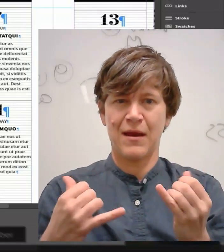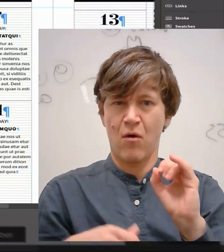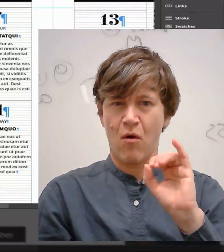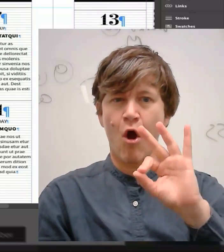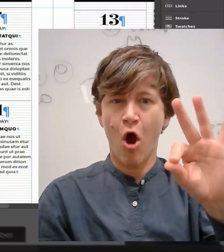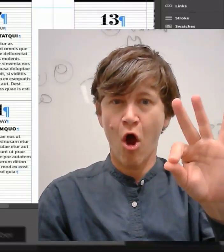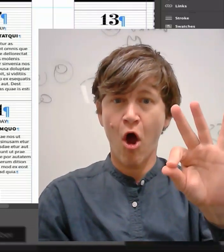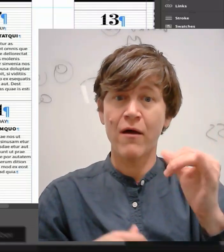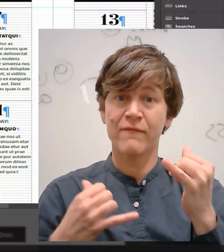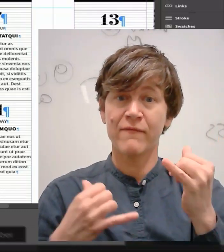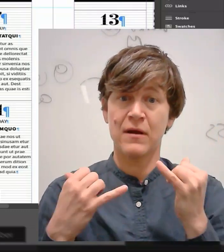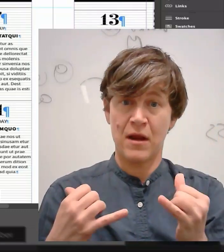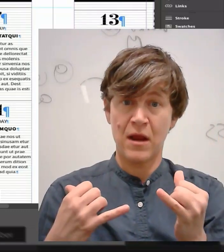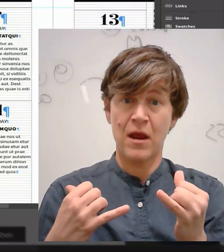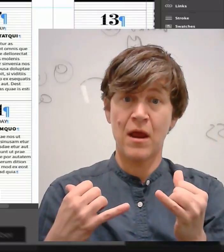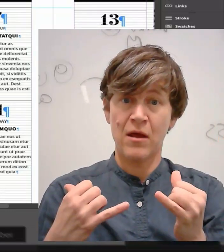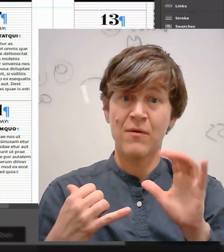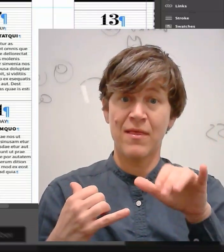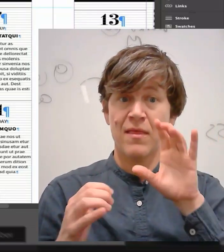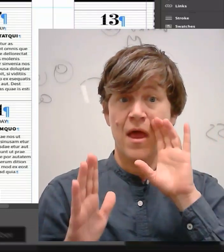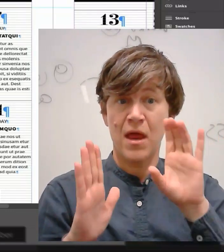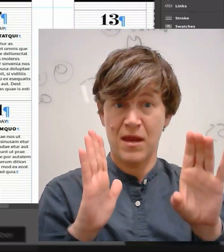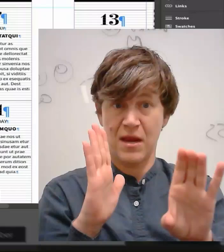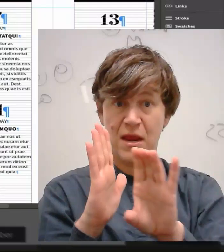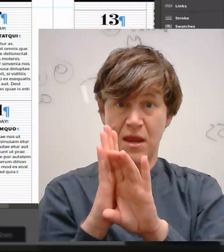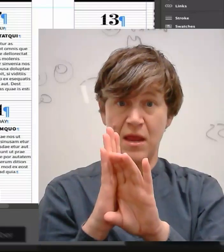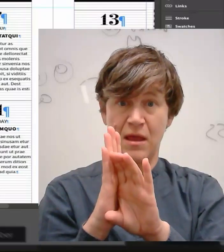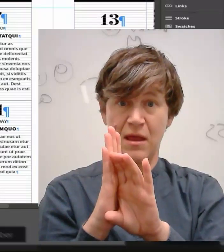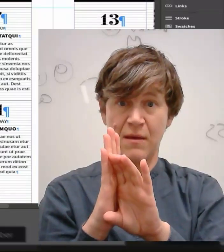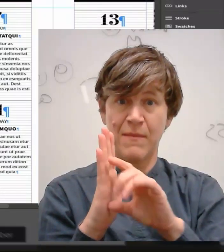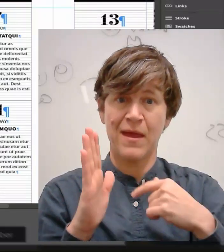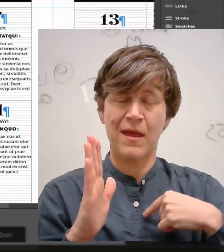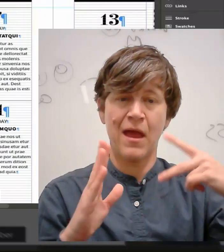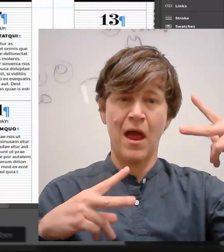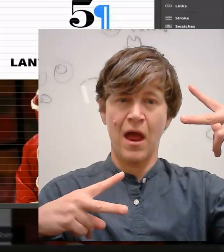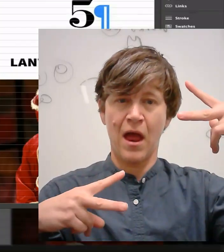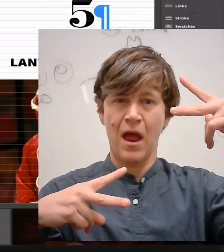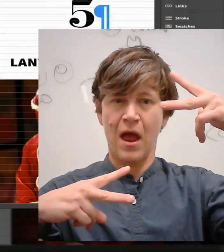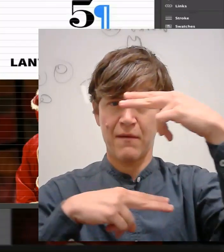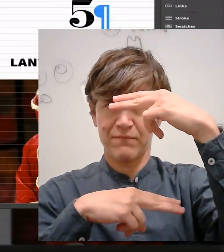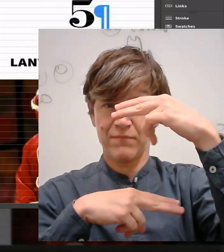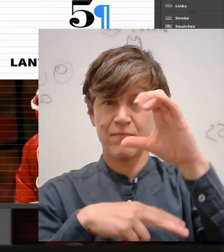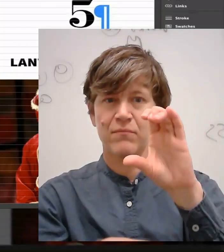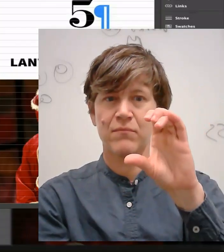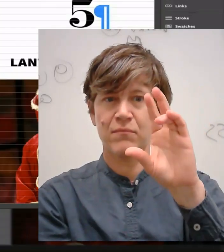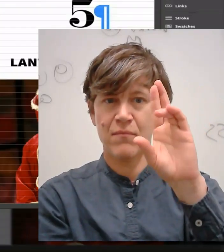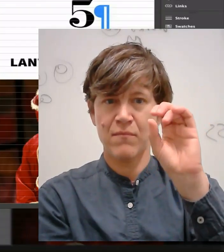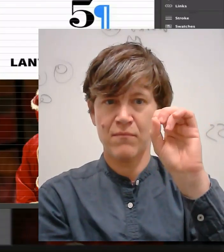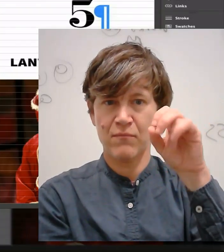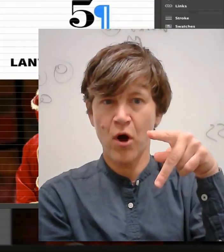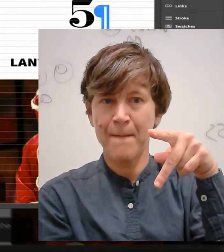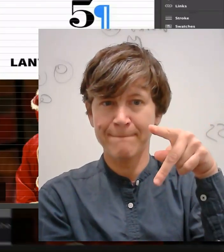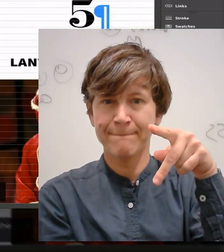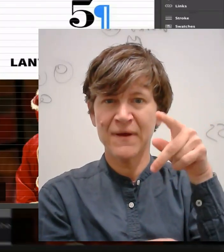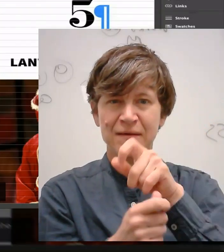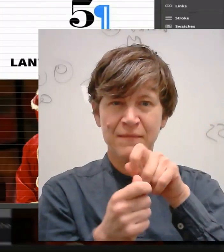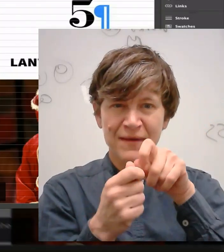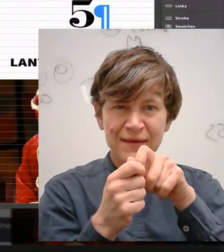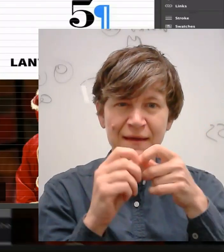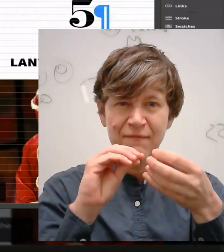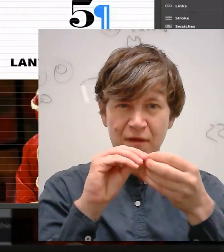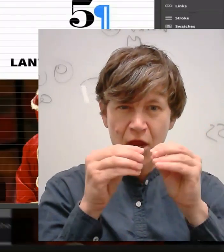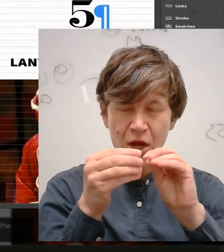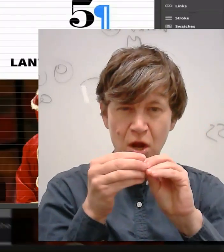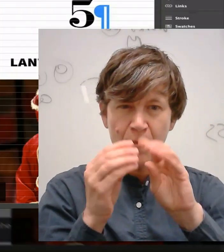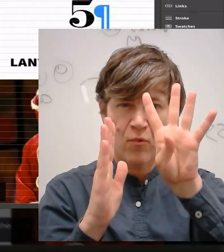crop this image a specified number of grid increments. I'll